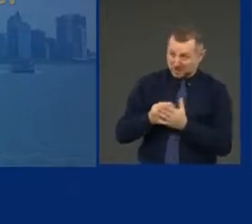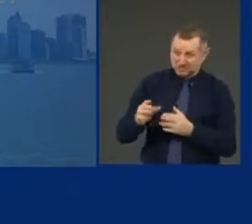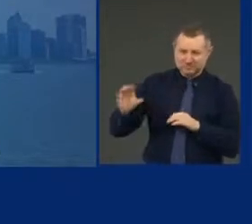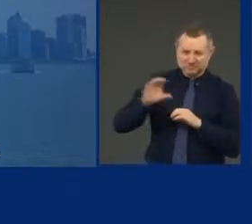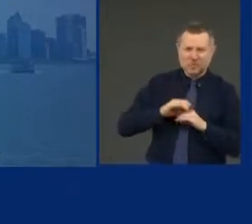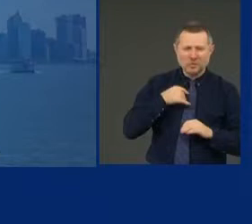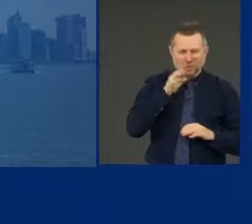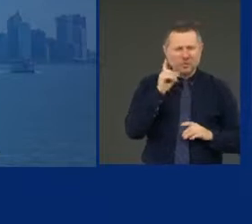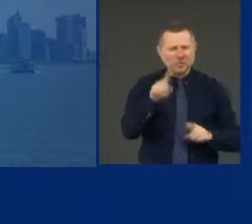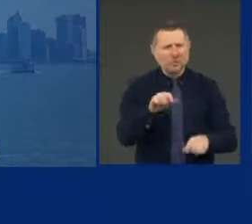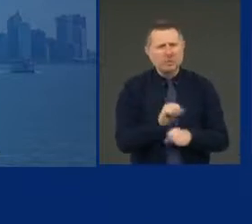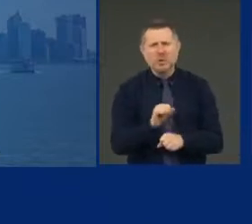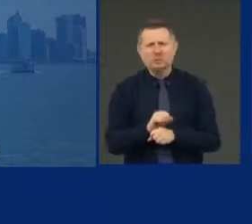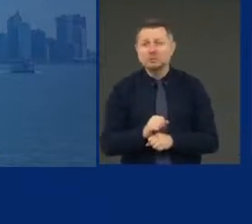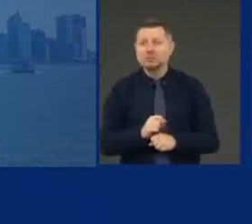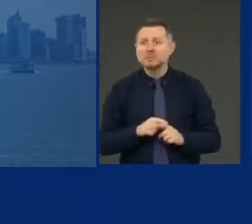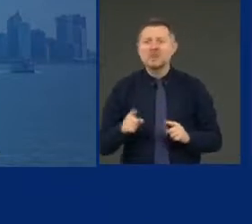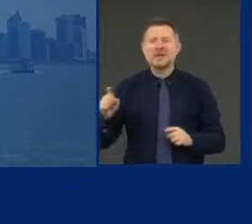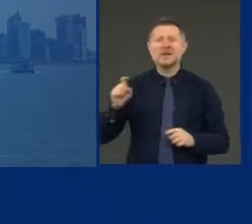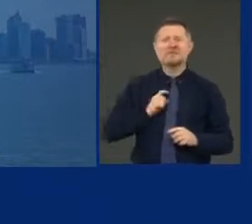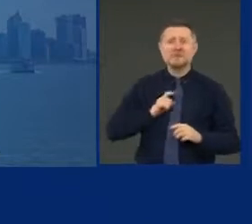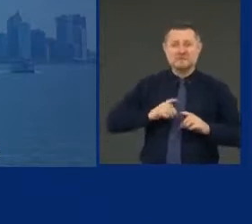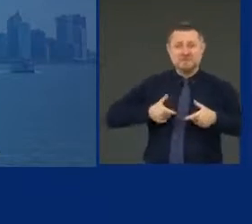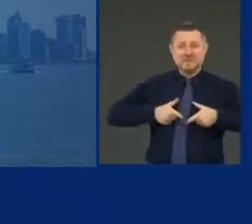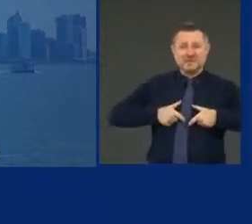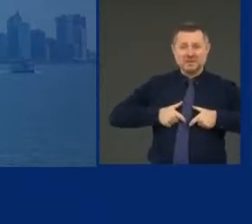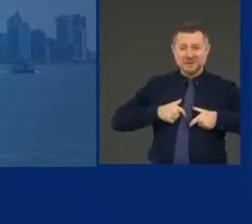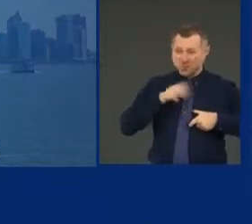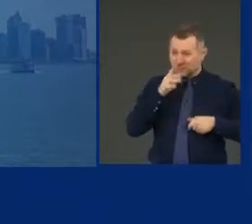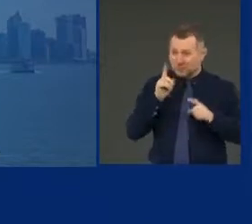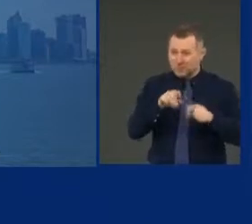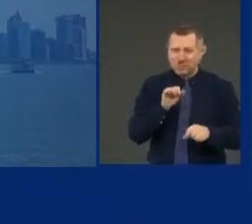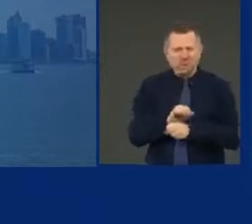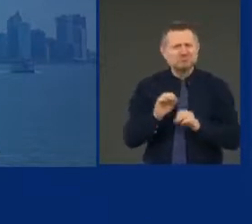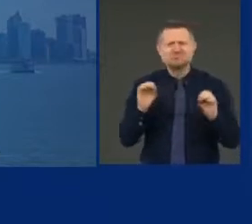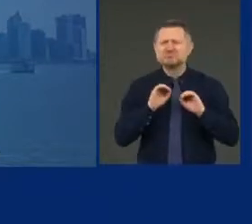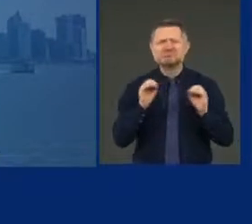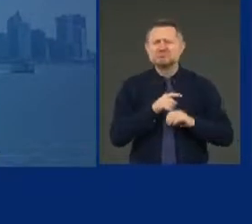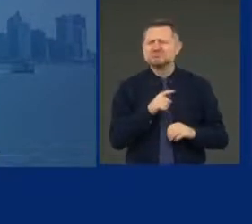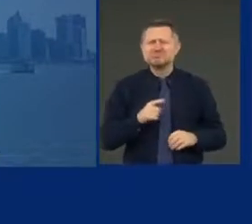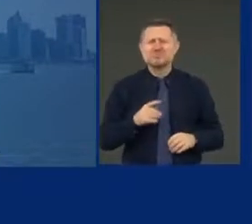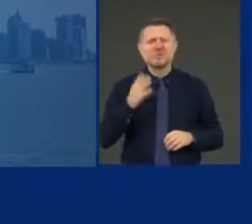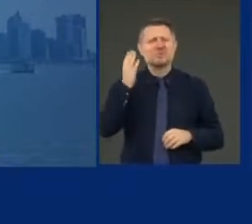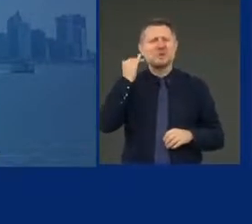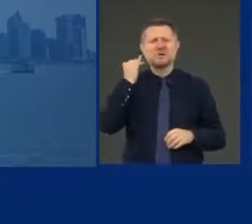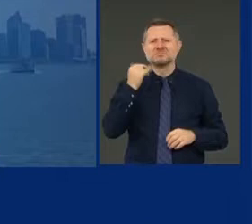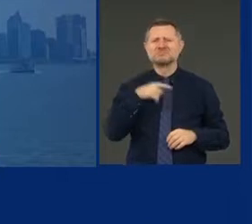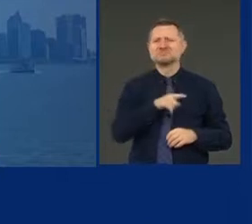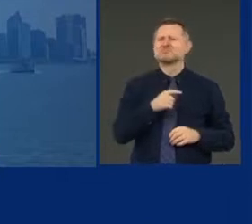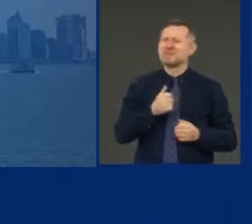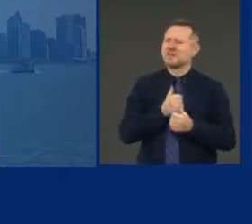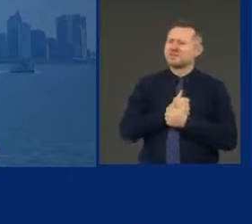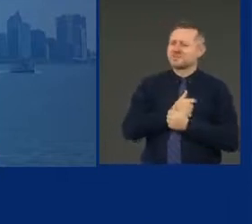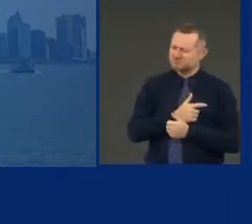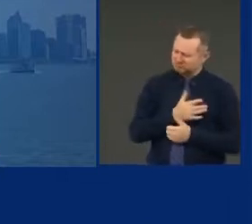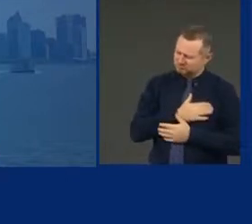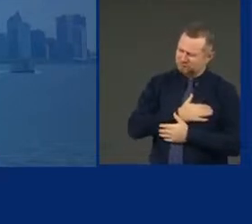what they did. They didn't die in vain. They have changed me.